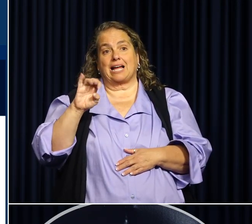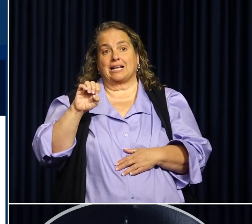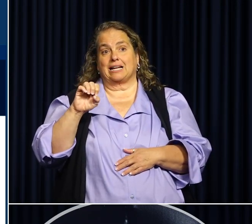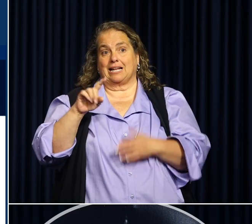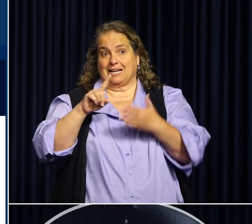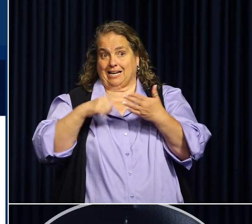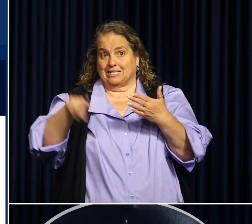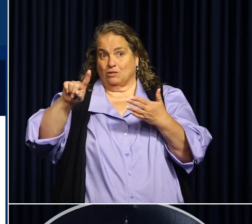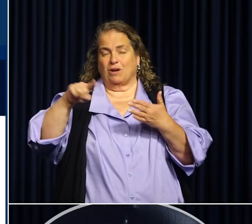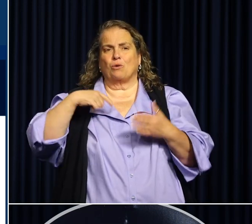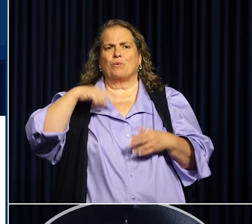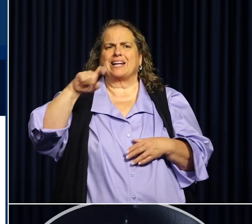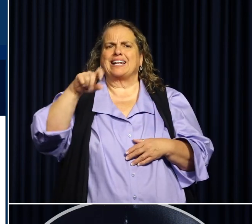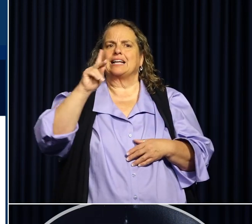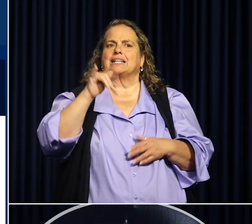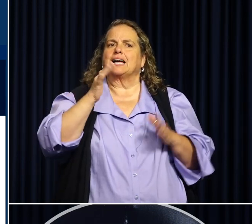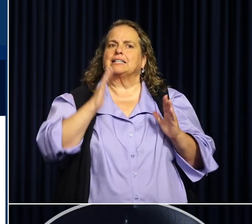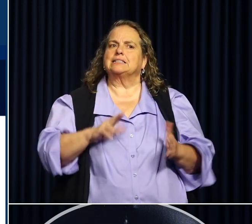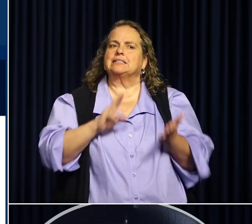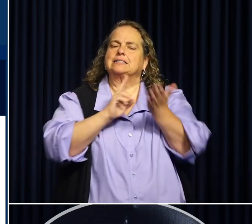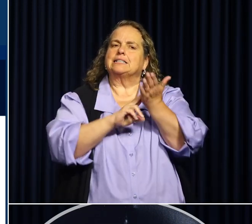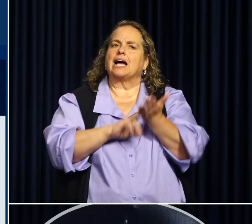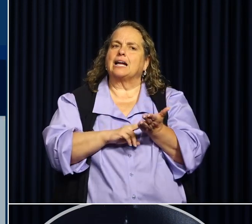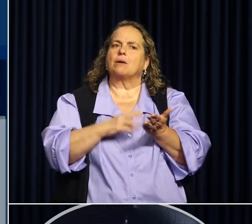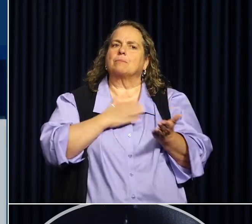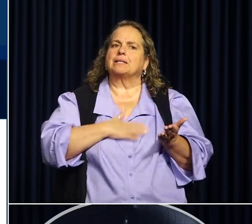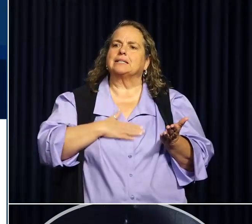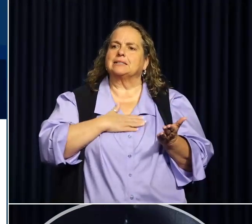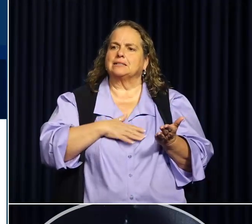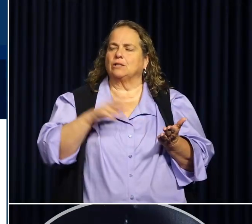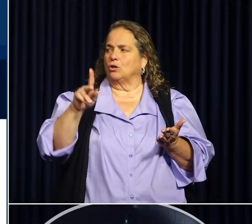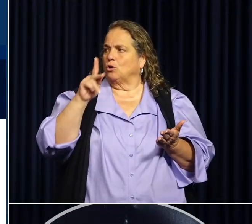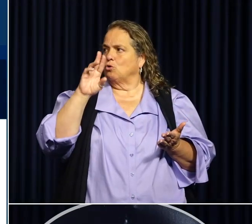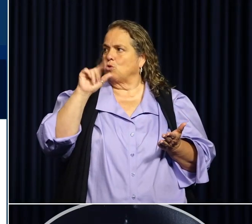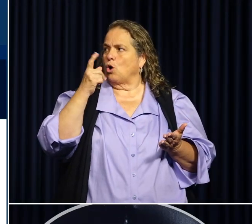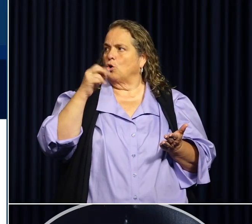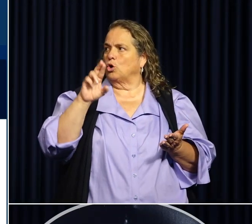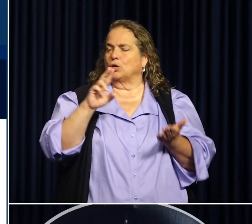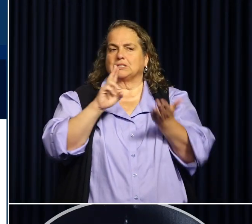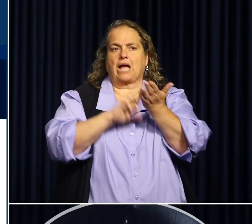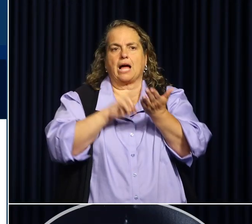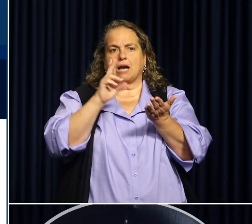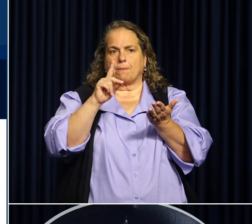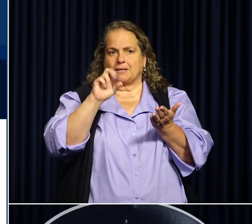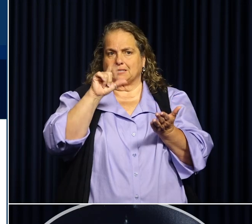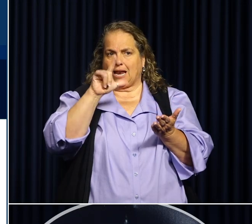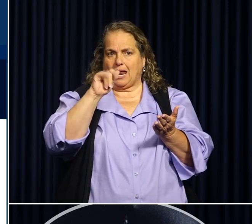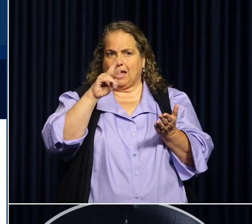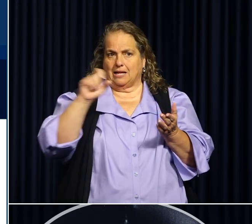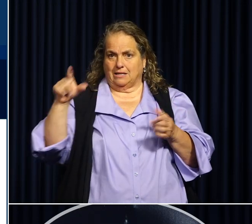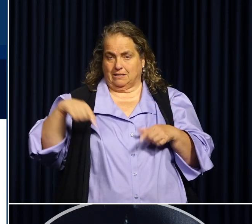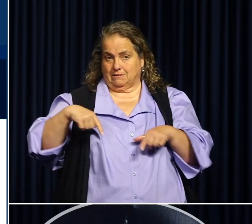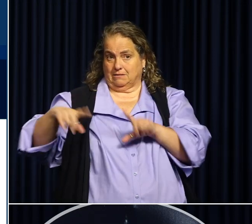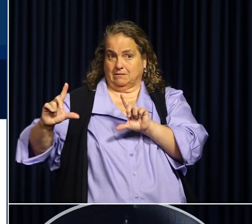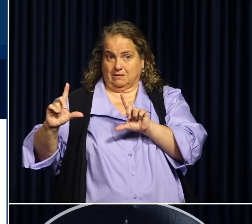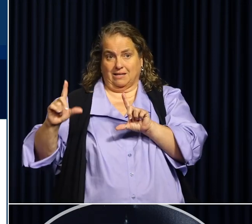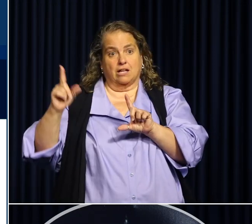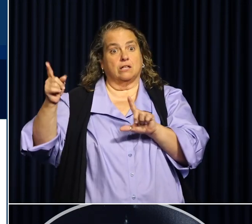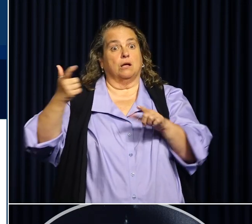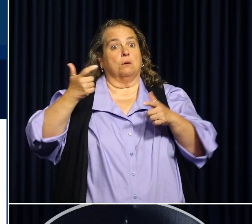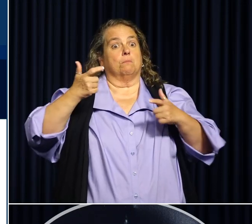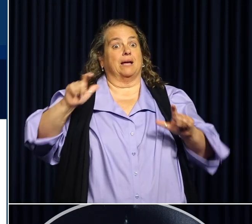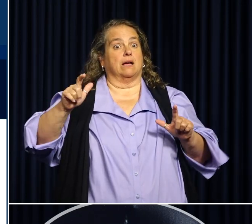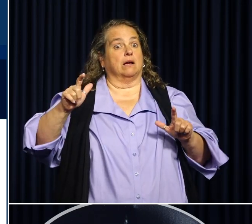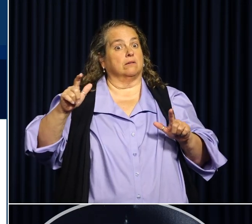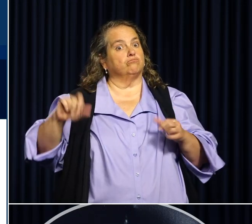Kentuckians to sign up for them. If we can go to the Kroger sign-up slide, remember this has been a big boost to our